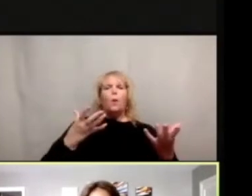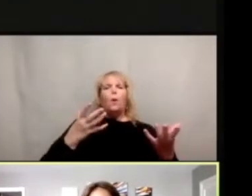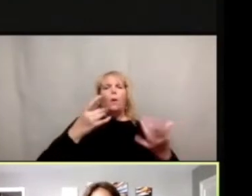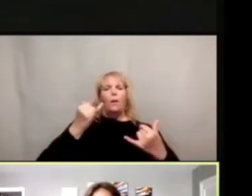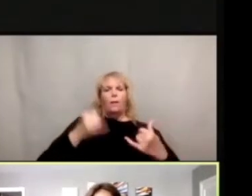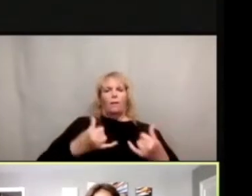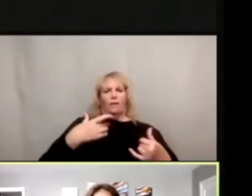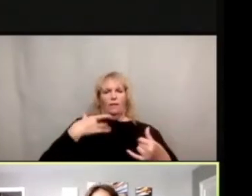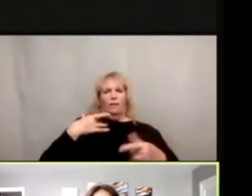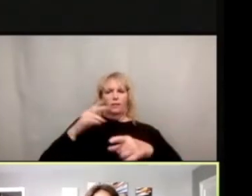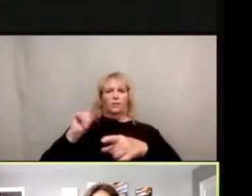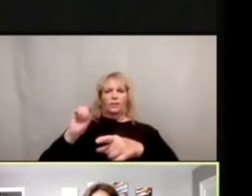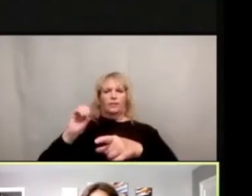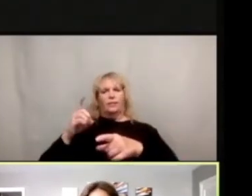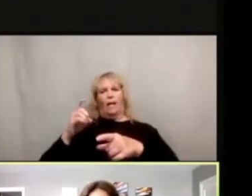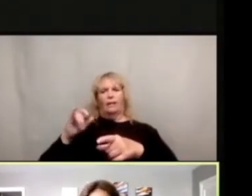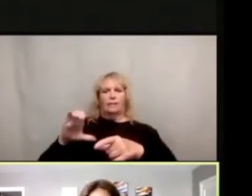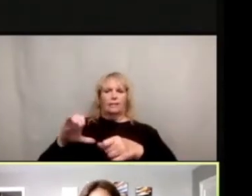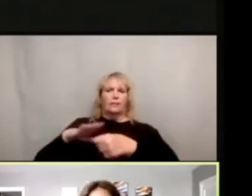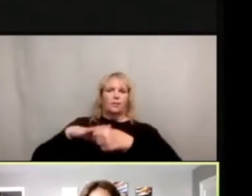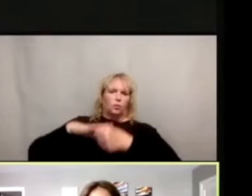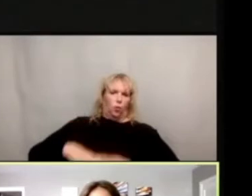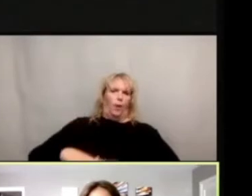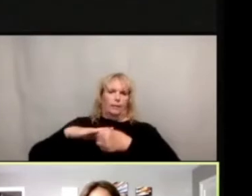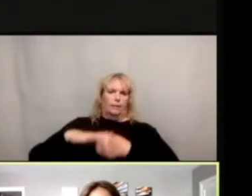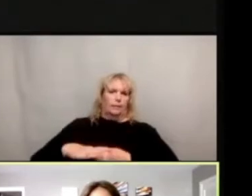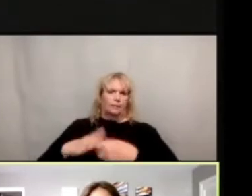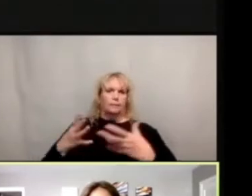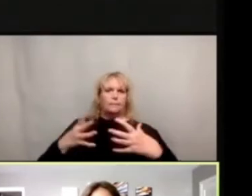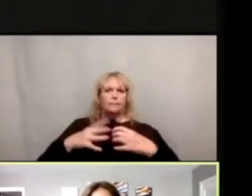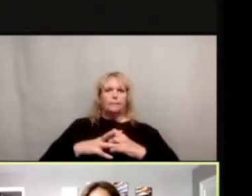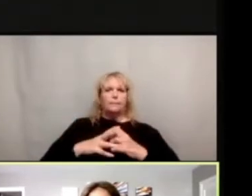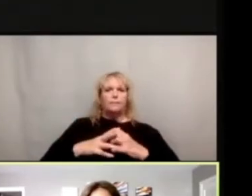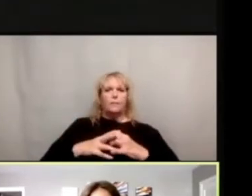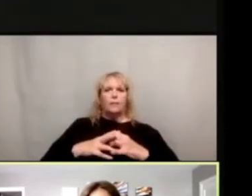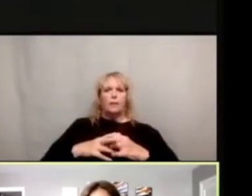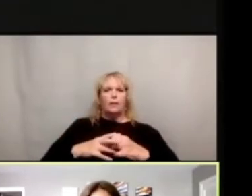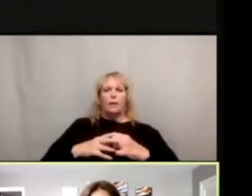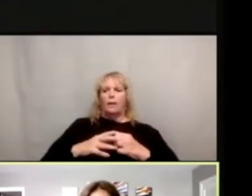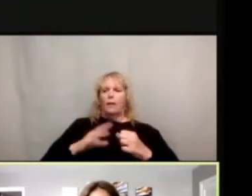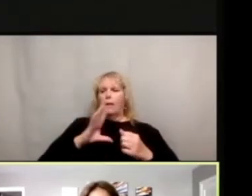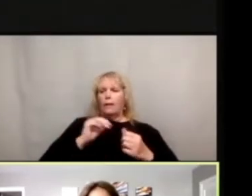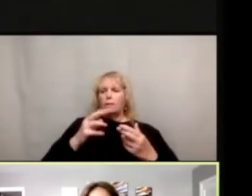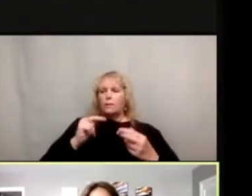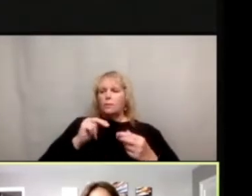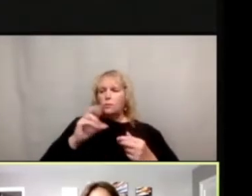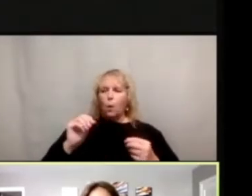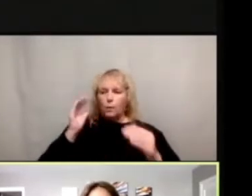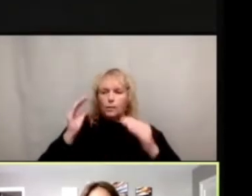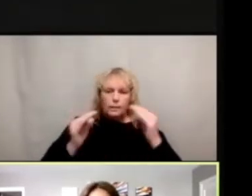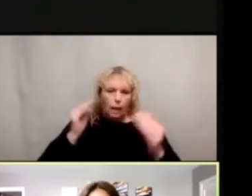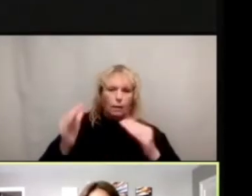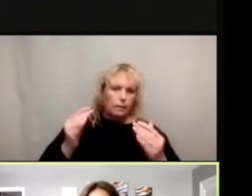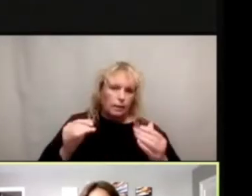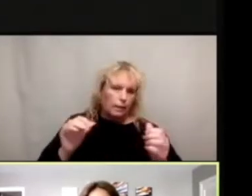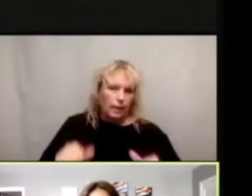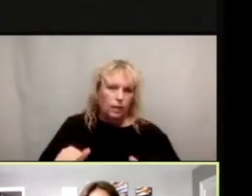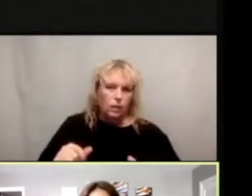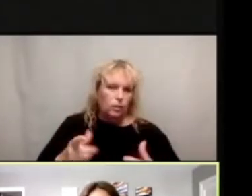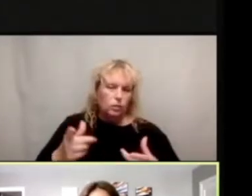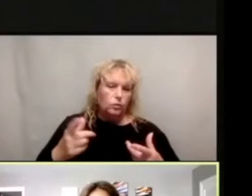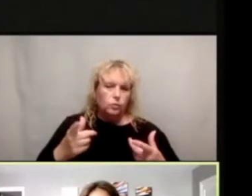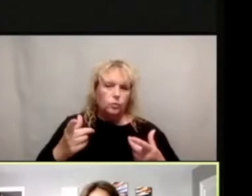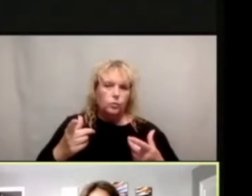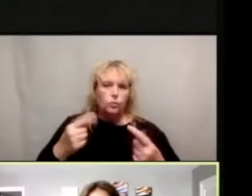toxic stress, so we'll call the stressor COVID, and there's no adult or buffer to be able to offset